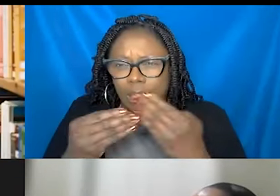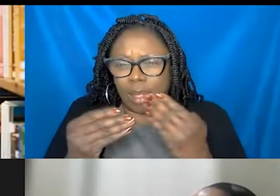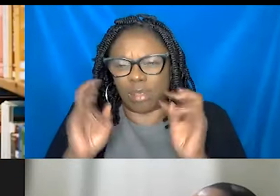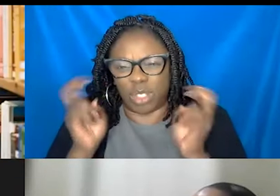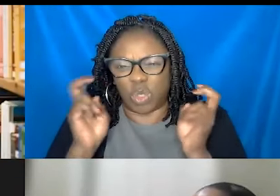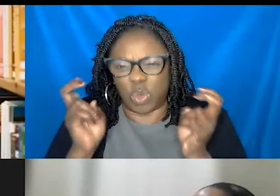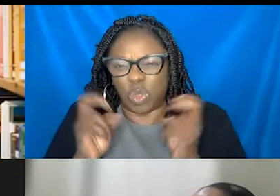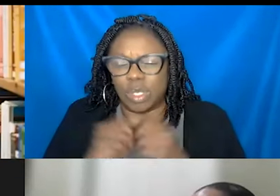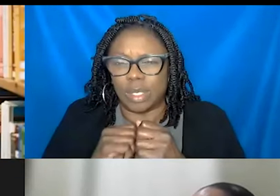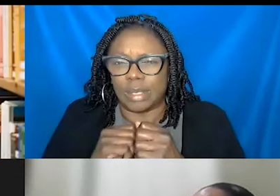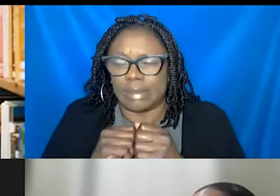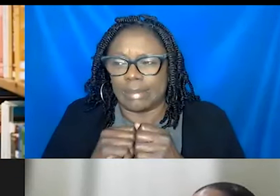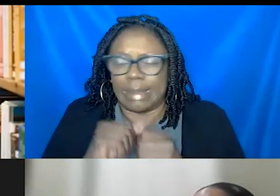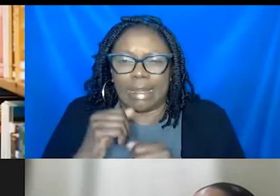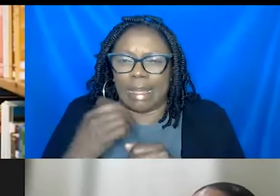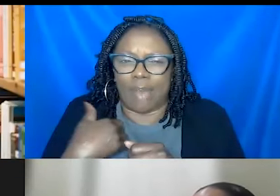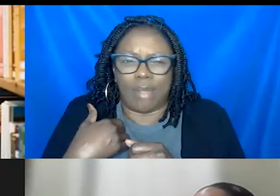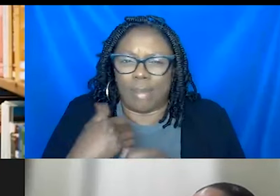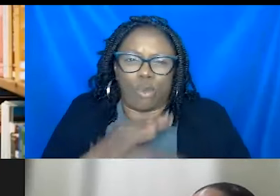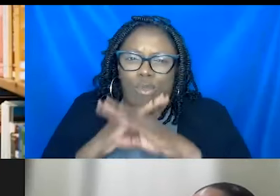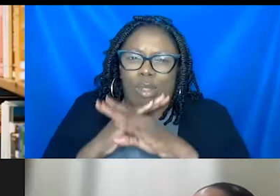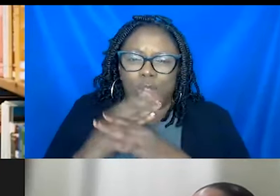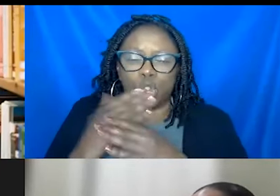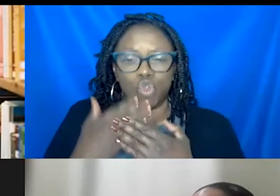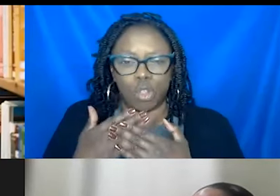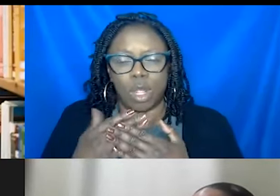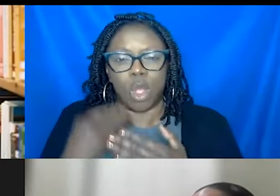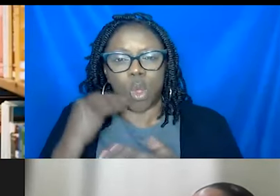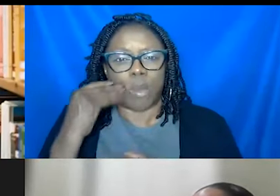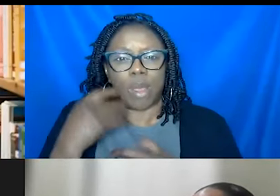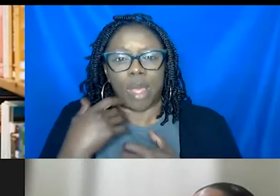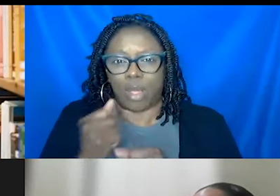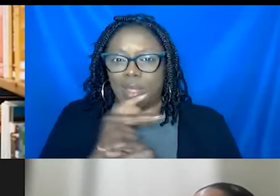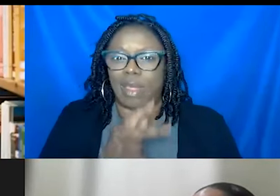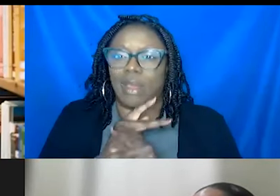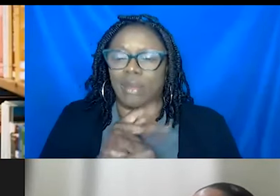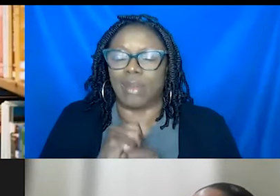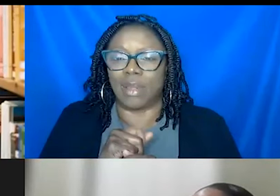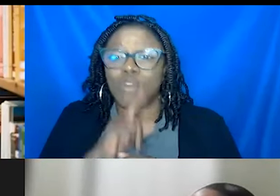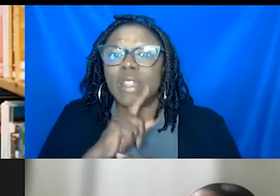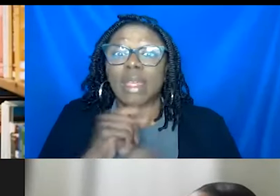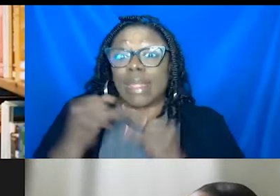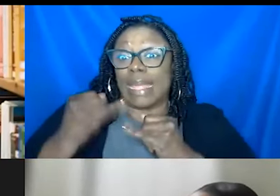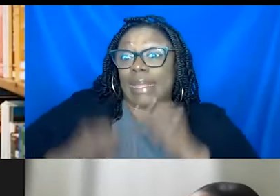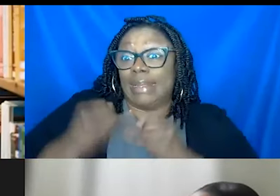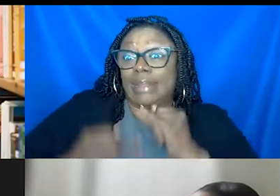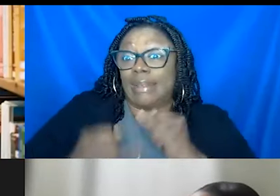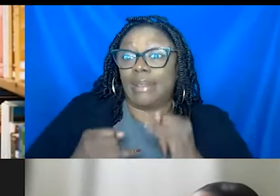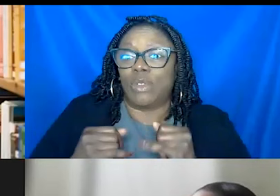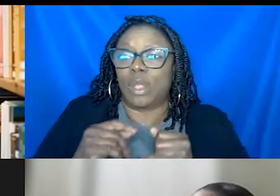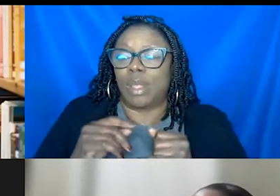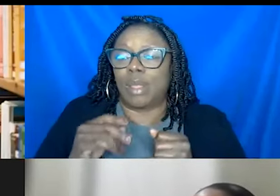get the home health care that they need. Yeah, and I'm right there with you. And if we could get all of us at the end, I talk about, you know, public